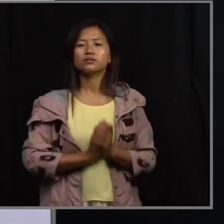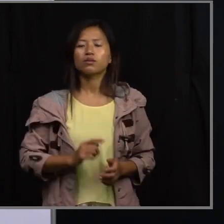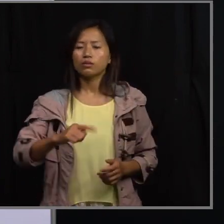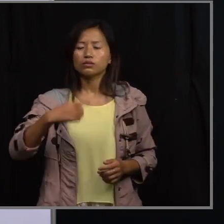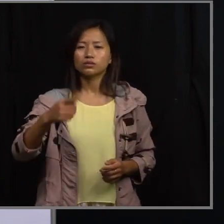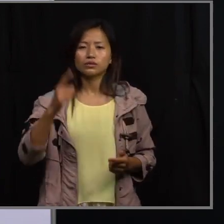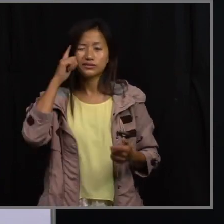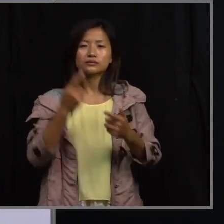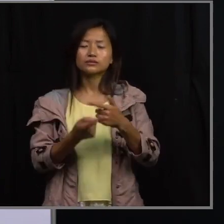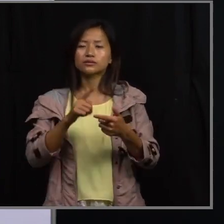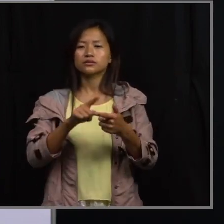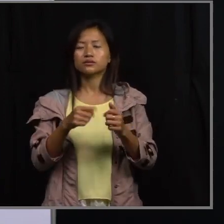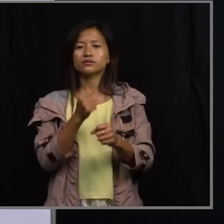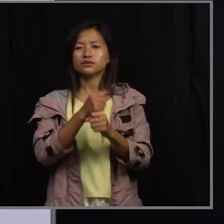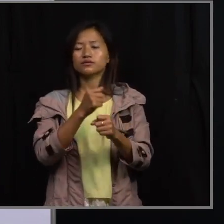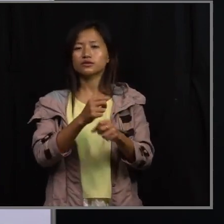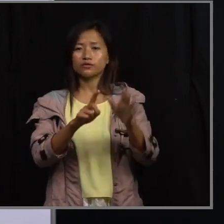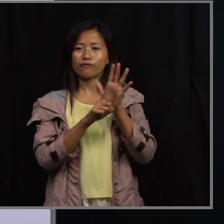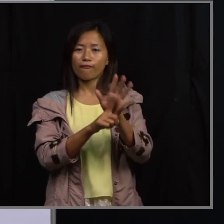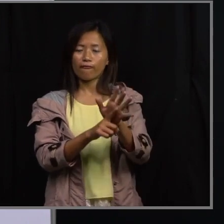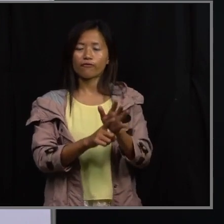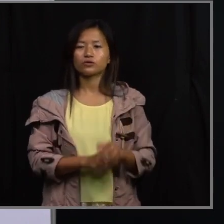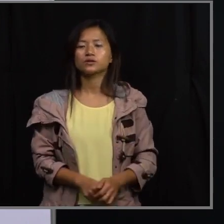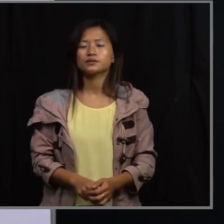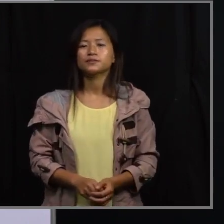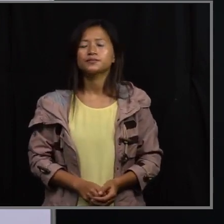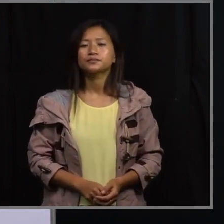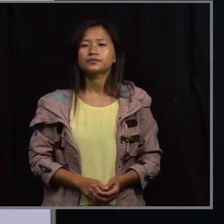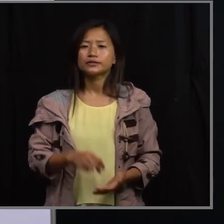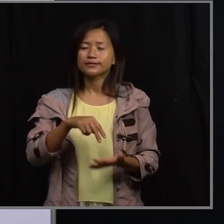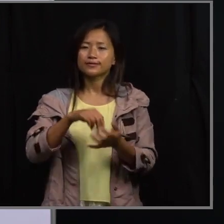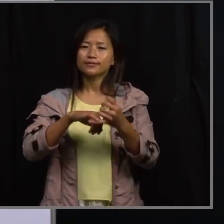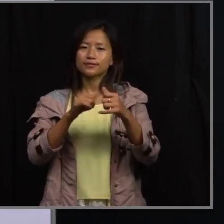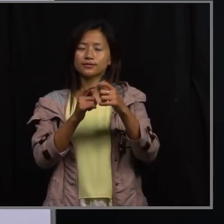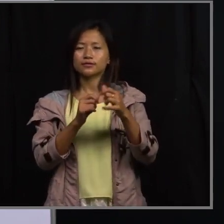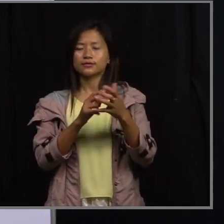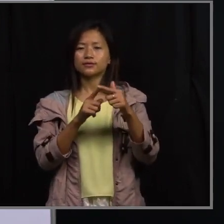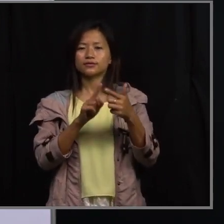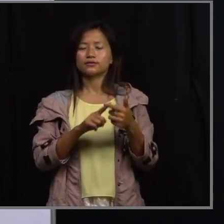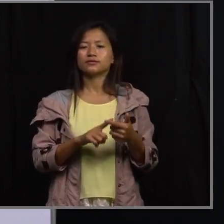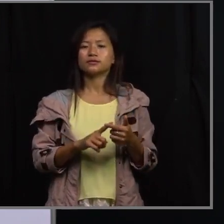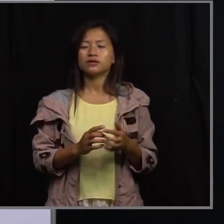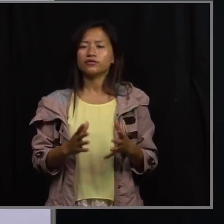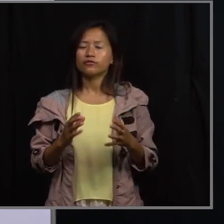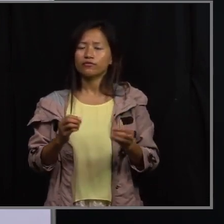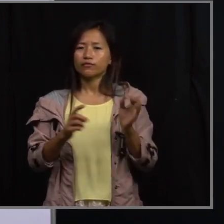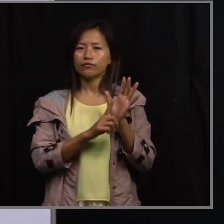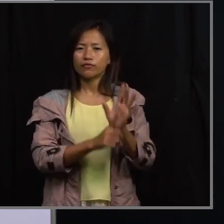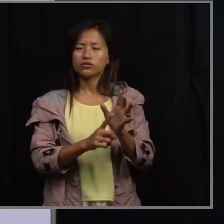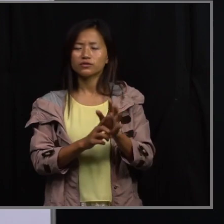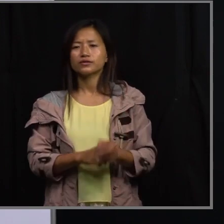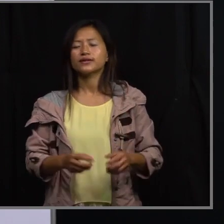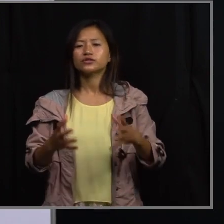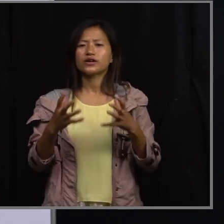always experience the gravitational force. So the law of gravitation states that, right, the force of attraction between the two